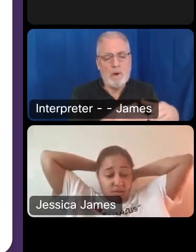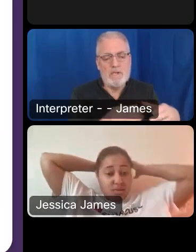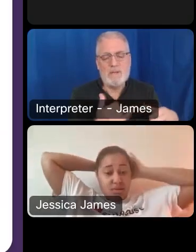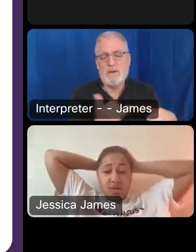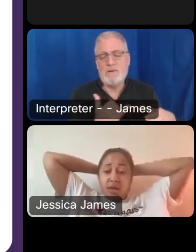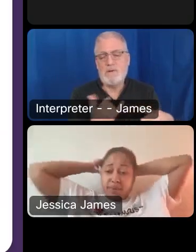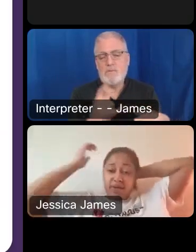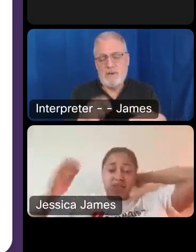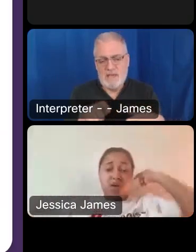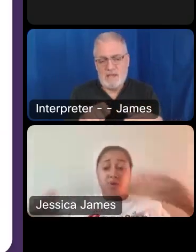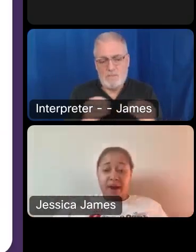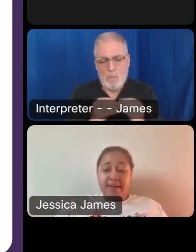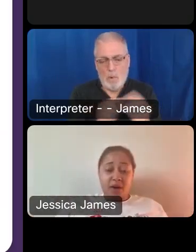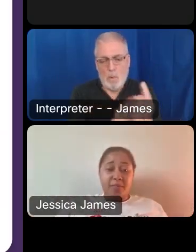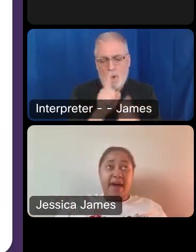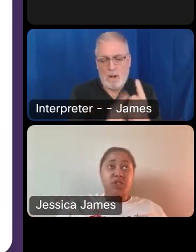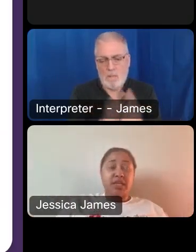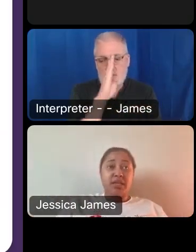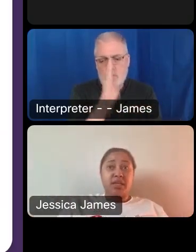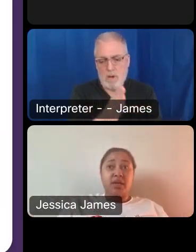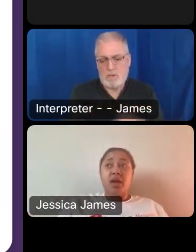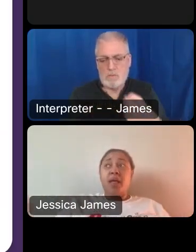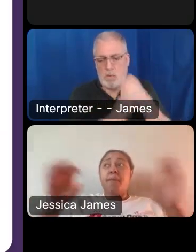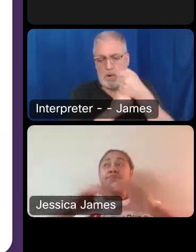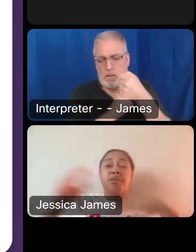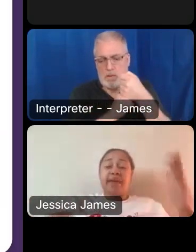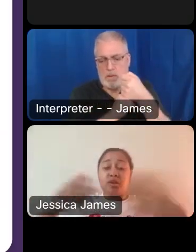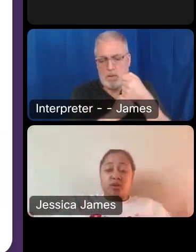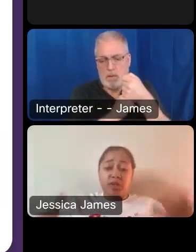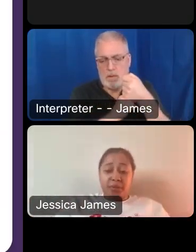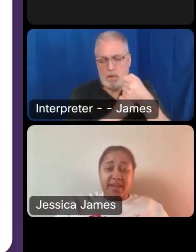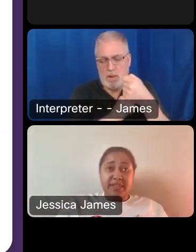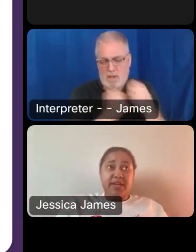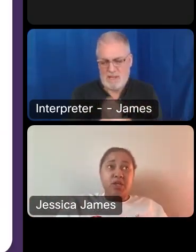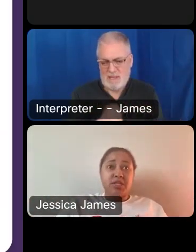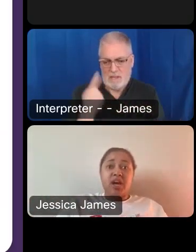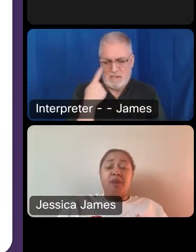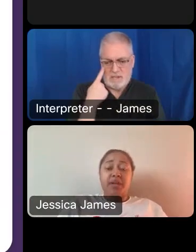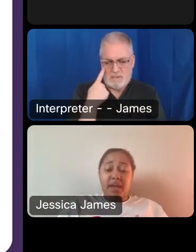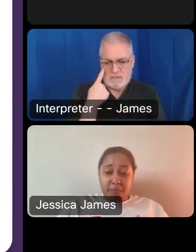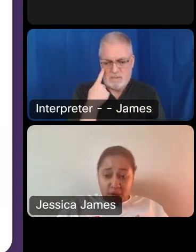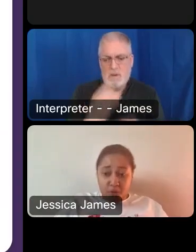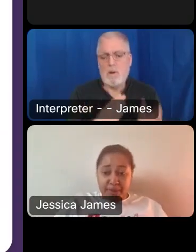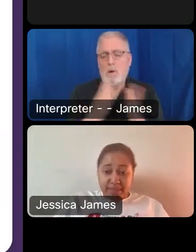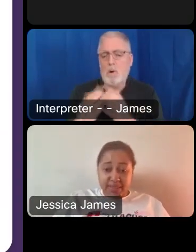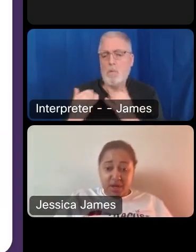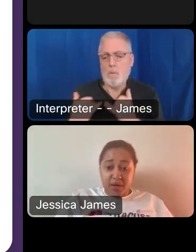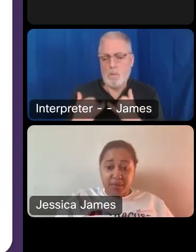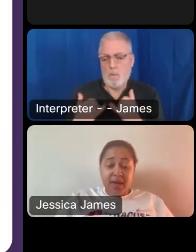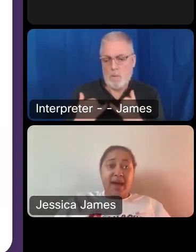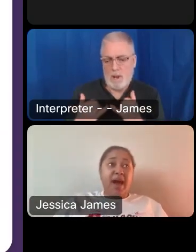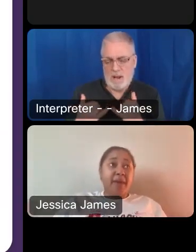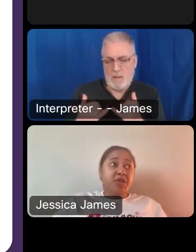that make sense? Yeah, because right now I'm actually in the early planning stages of planning my own